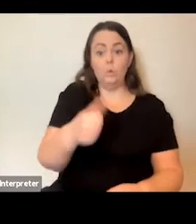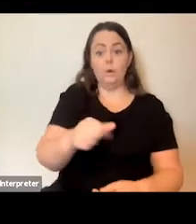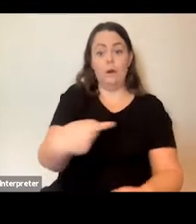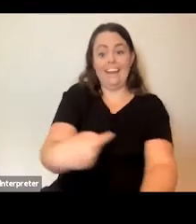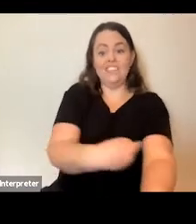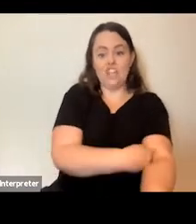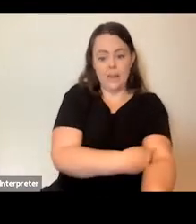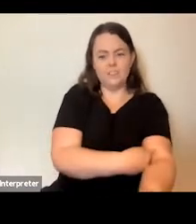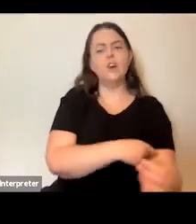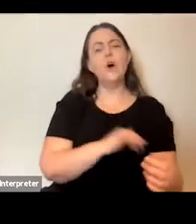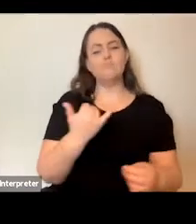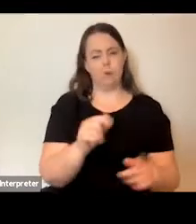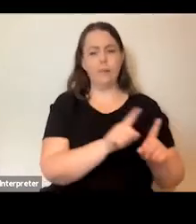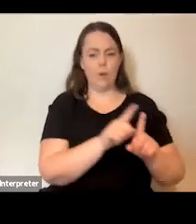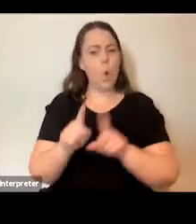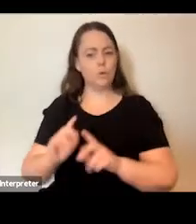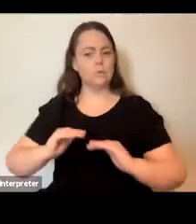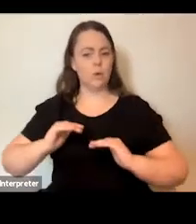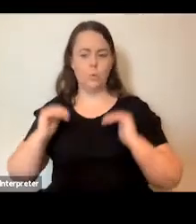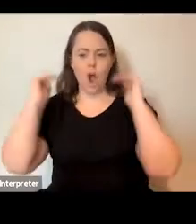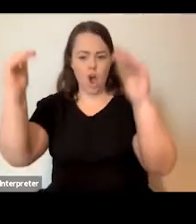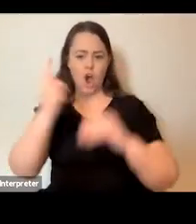And this kind of increase in e-cigarette use